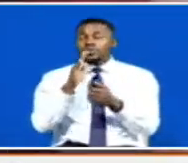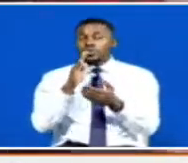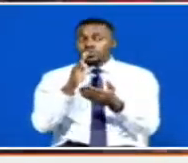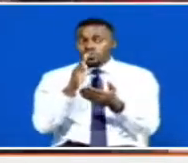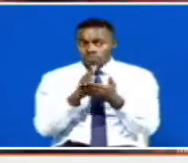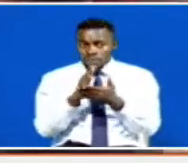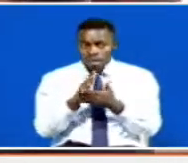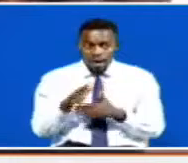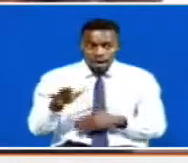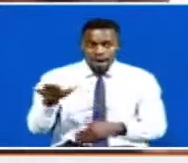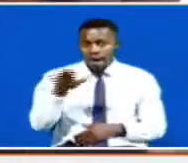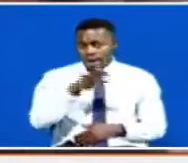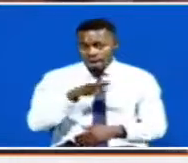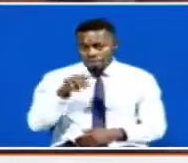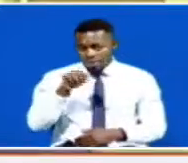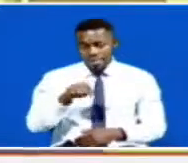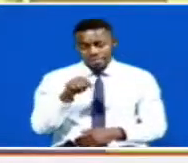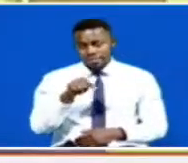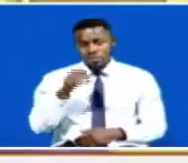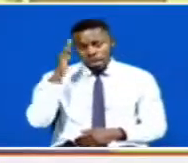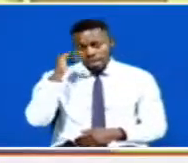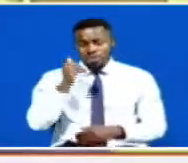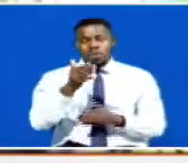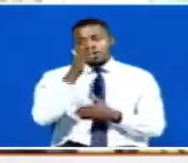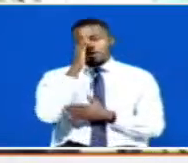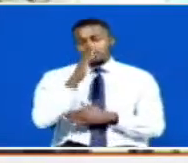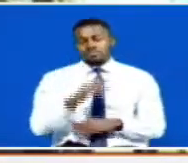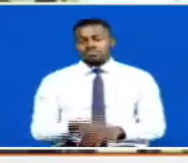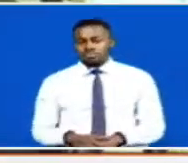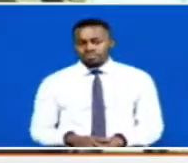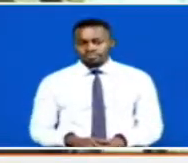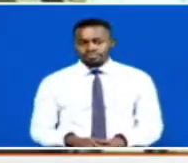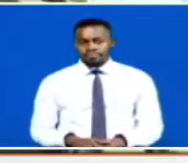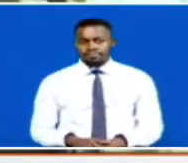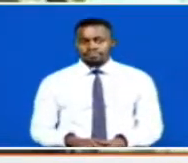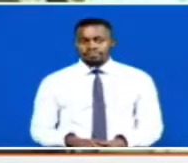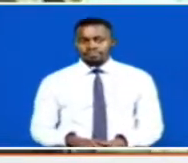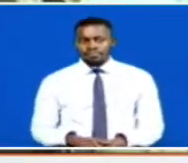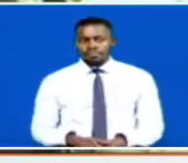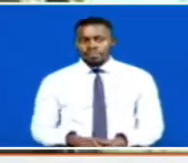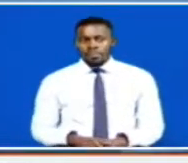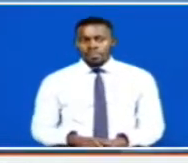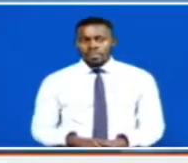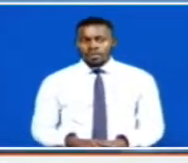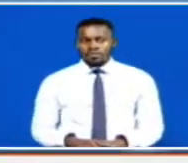umbali huu tumekuja ni kwa sababu ya neema zake Mungu. Tobias Chanji, KTN News.